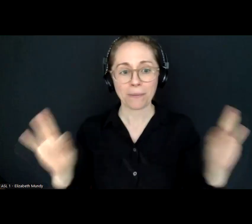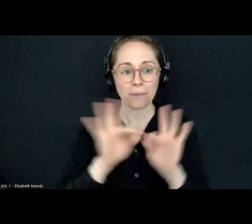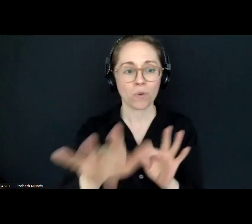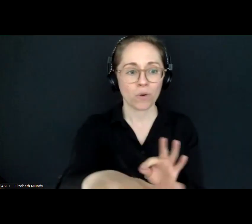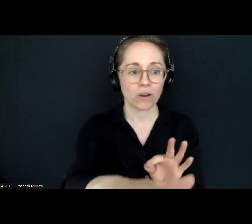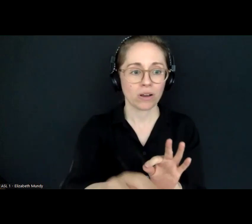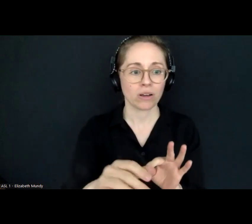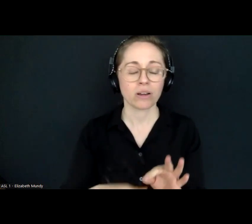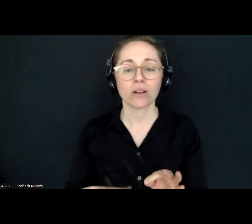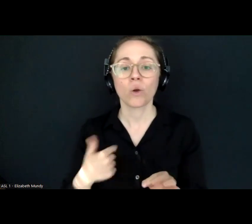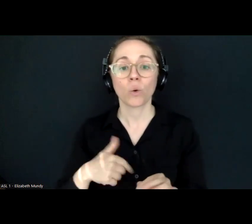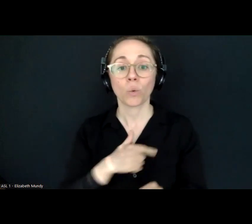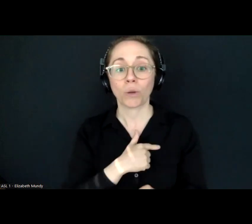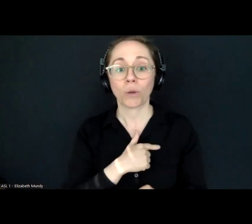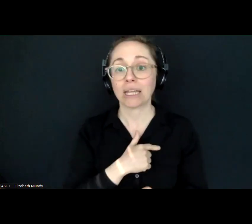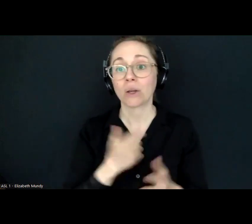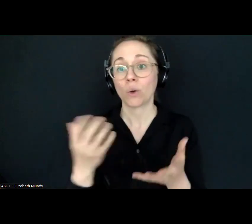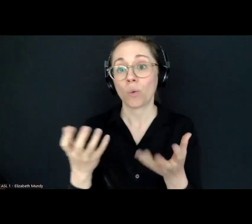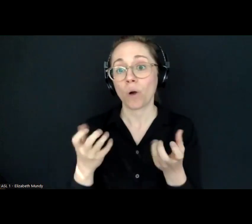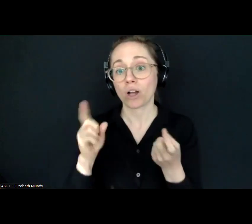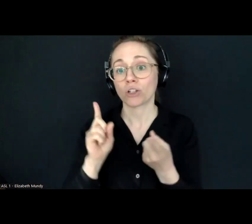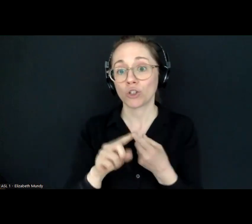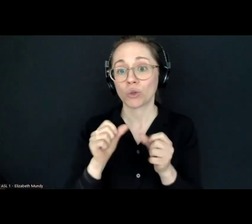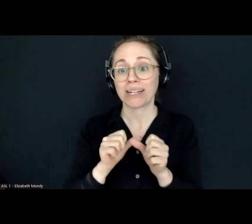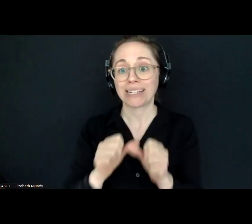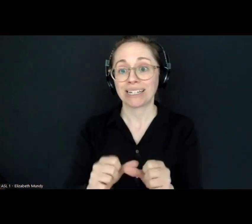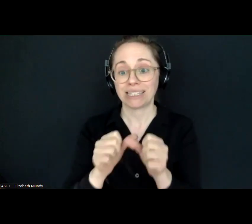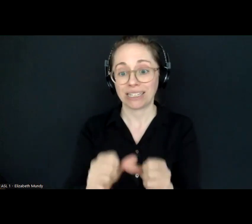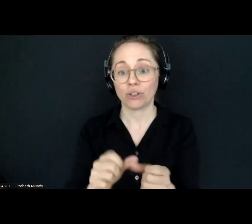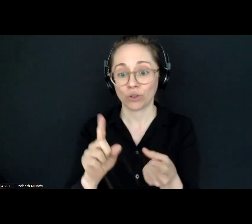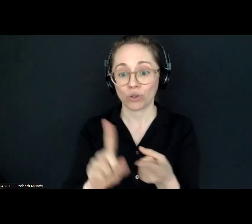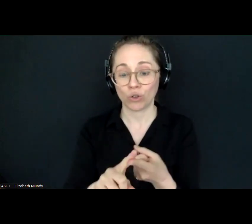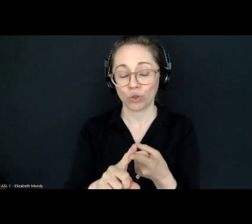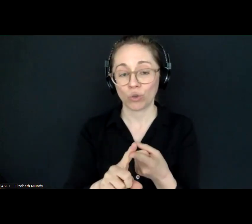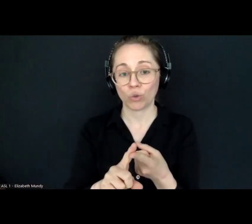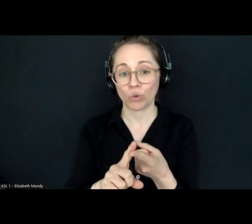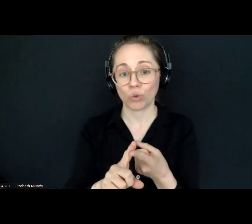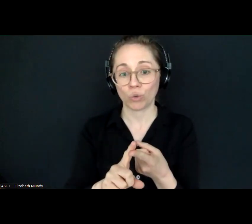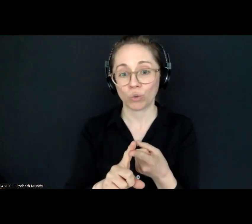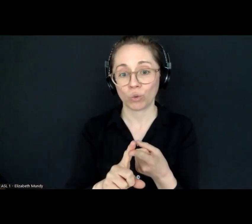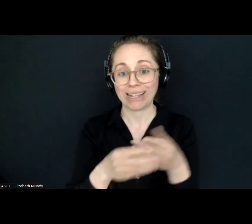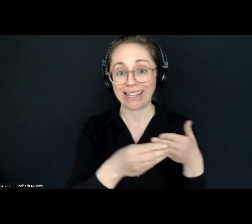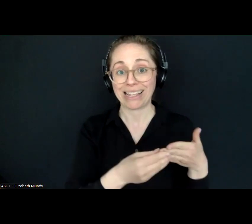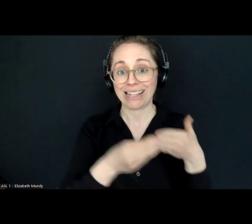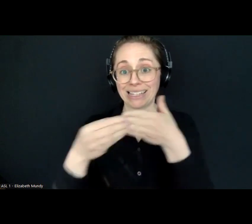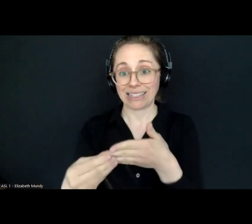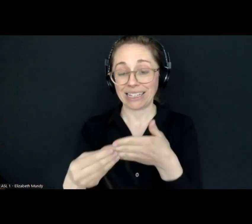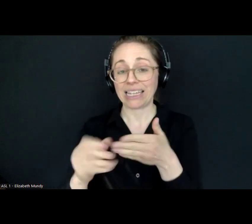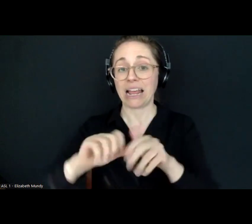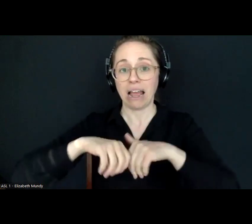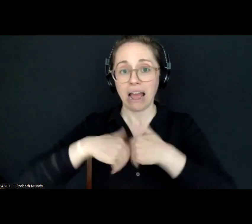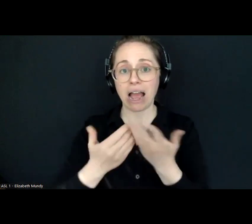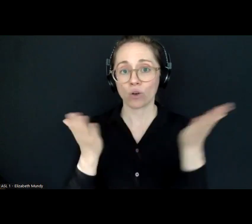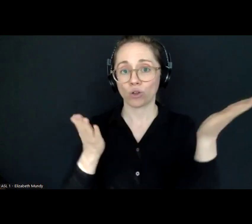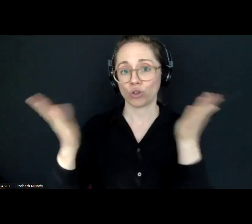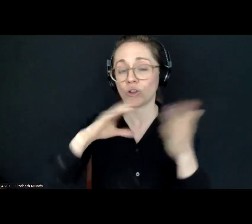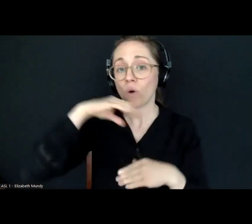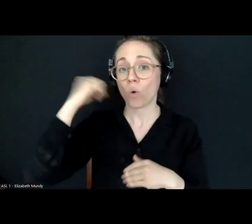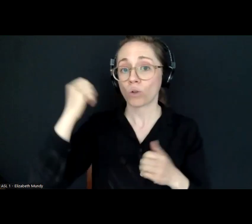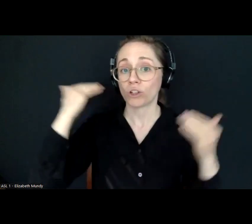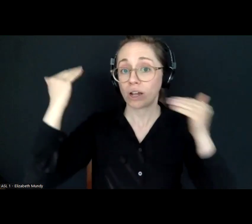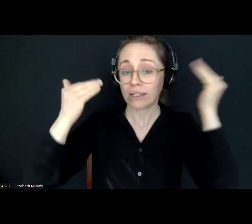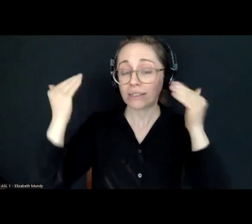we want to continue to be a leader on serving older adults, those